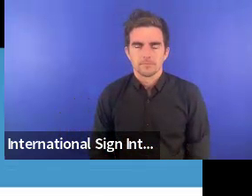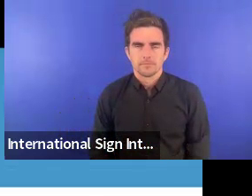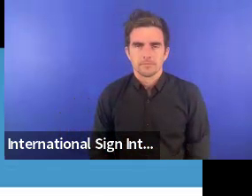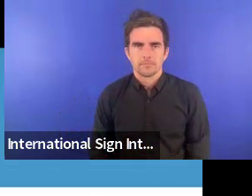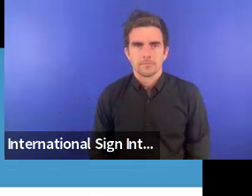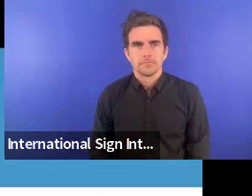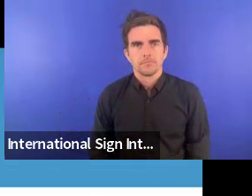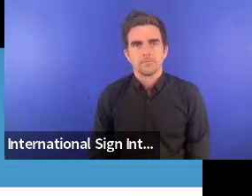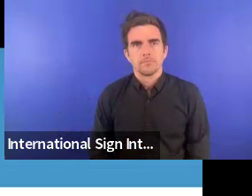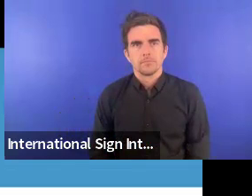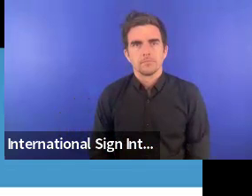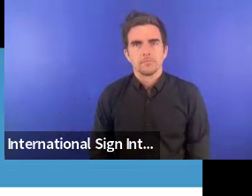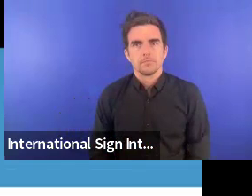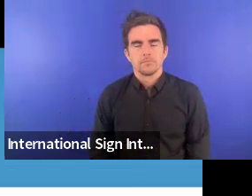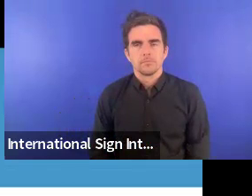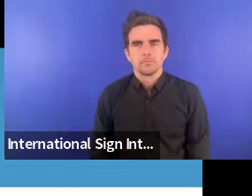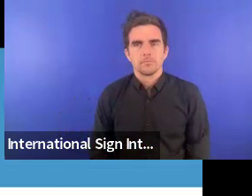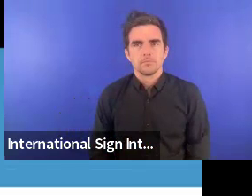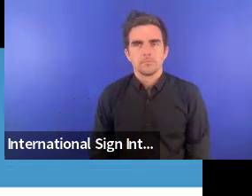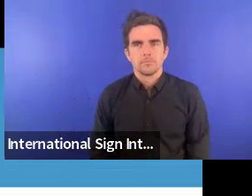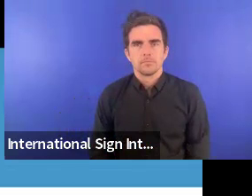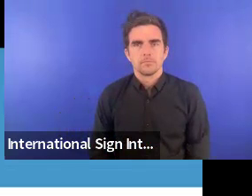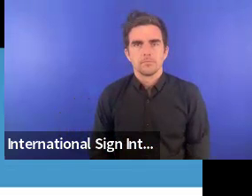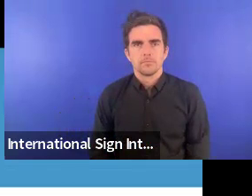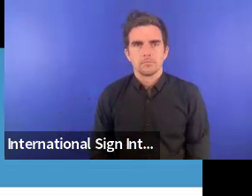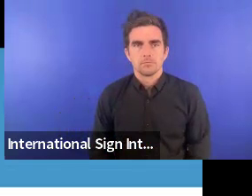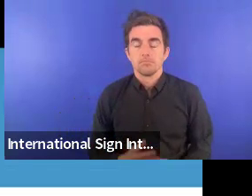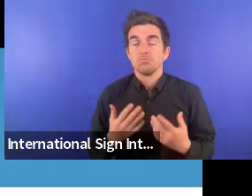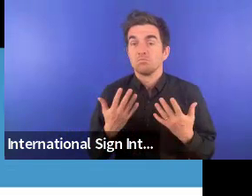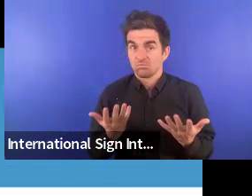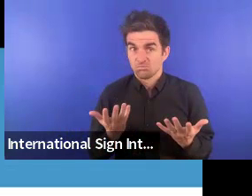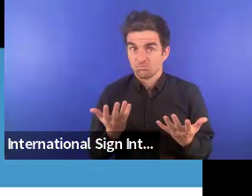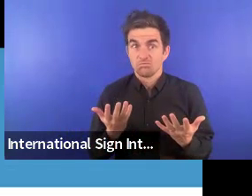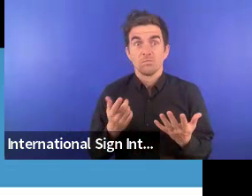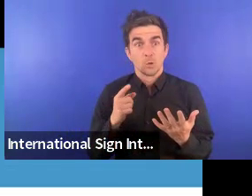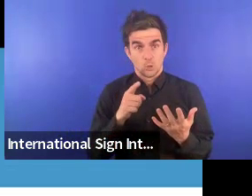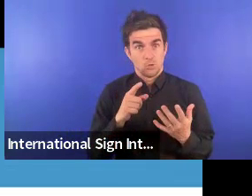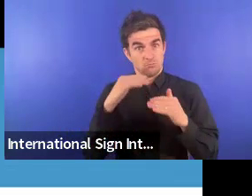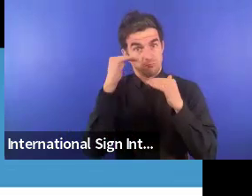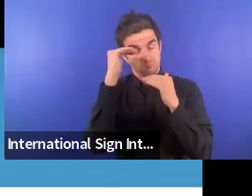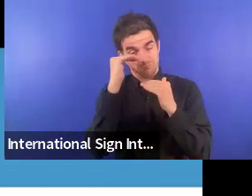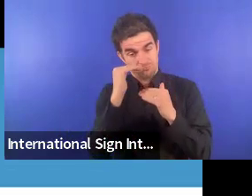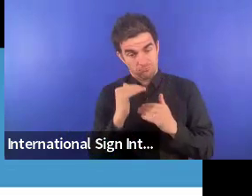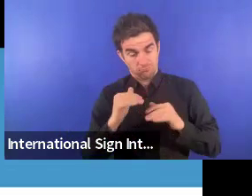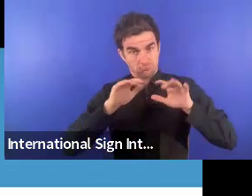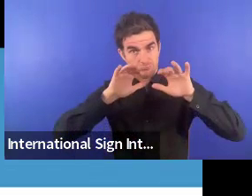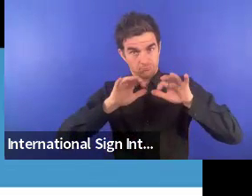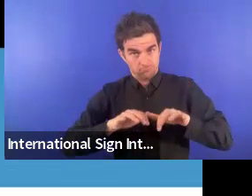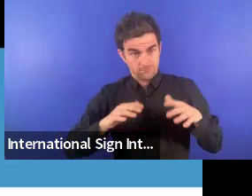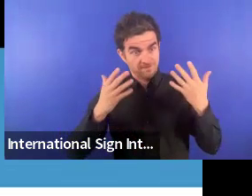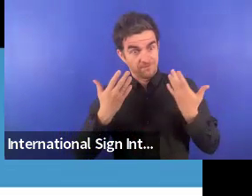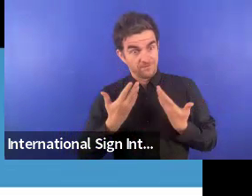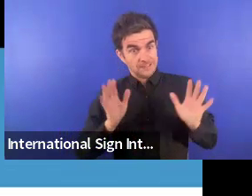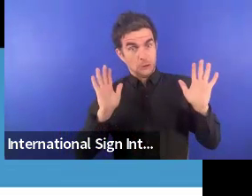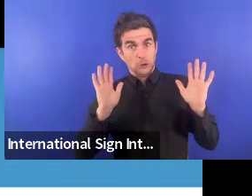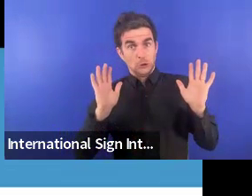Okay, so you've done all of that, or you're doing all of that. You need to make sure